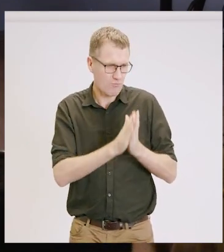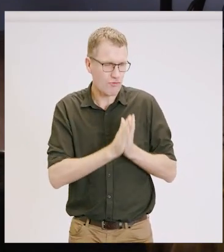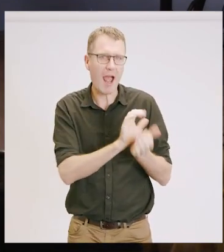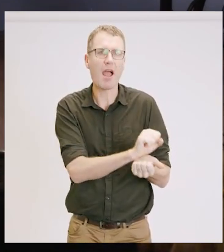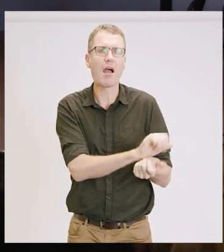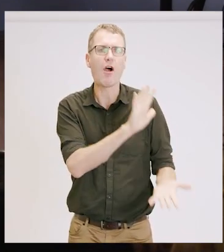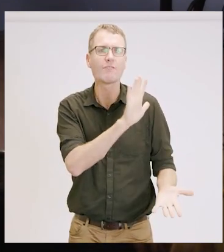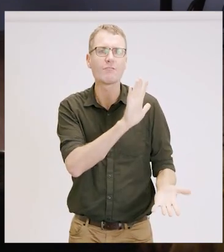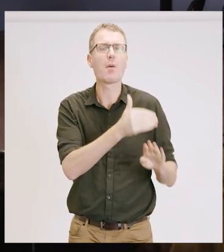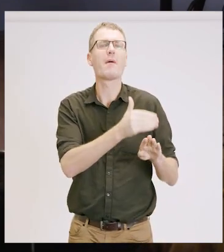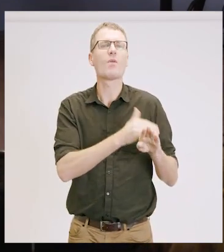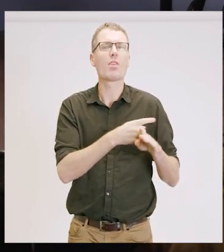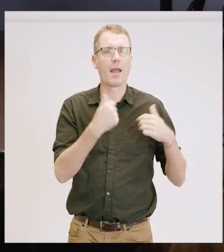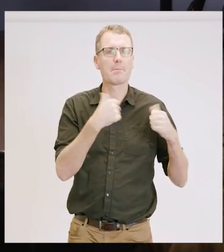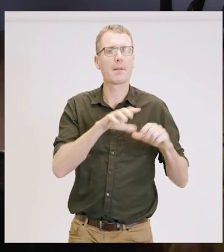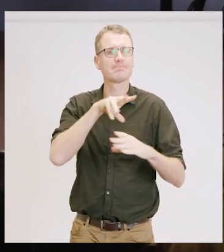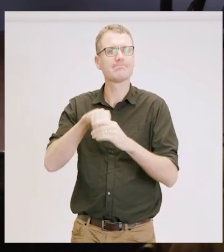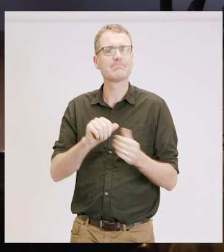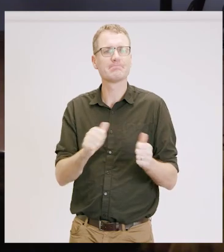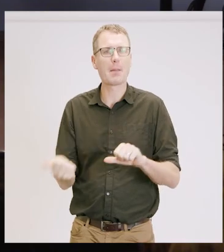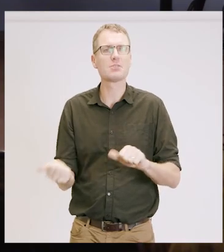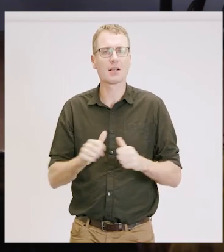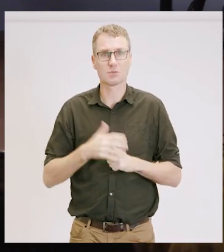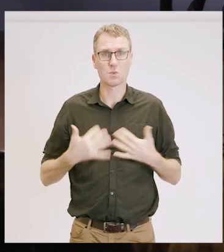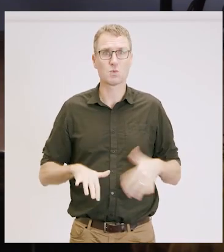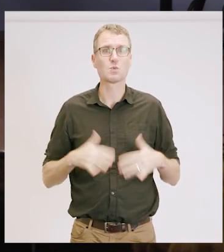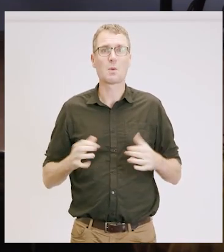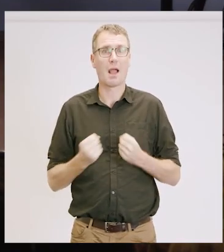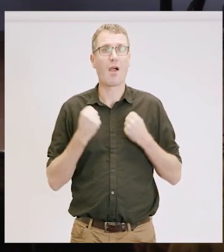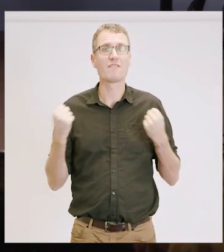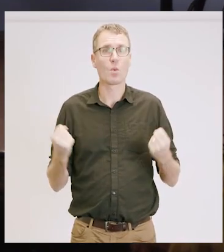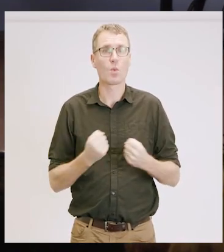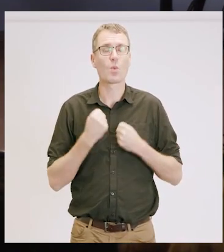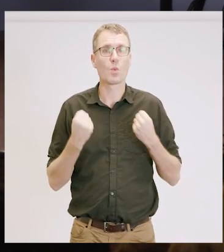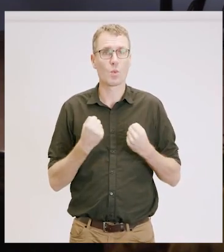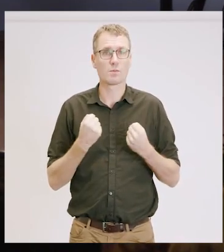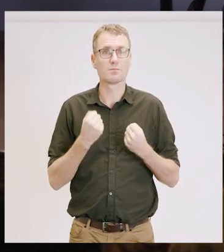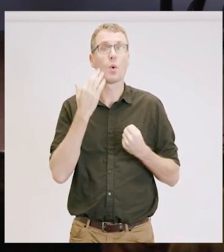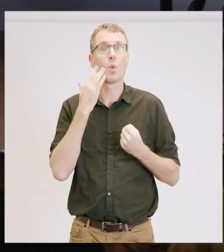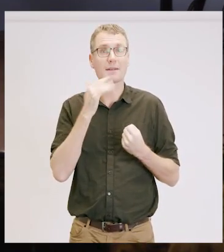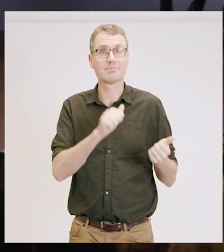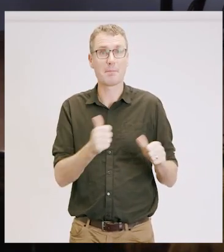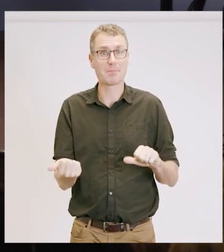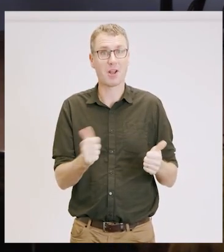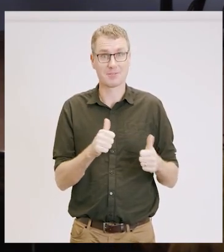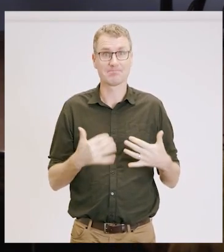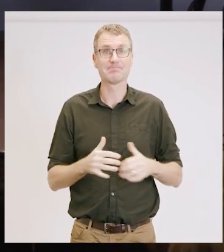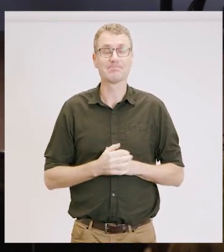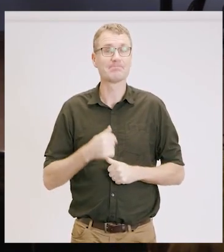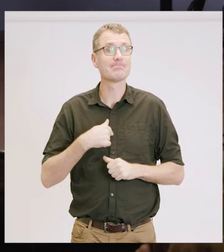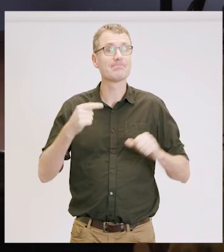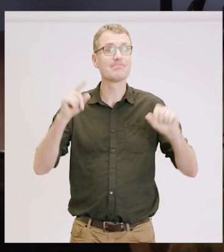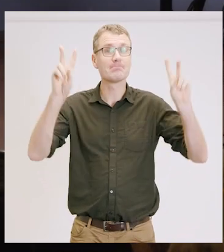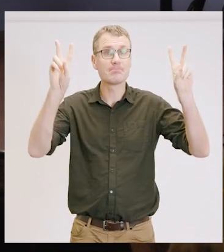such a powerful thing that happens when a person gets baptized. So I want to talk about baptism today, but I